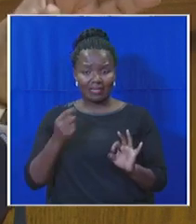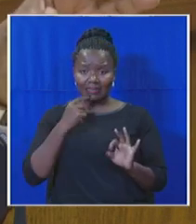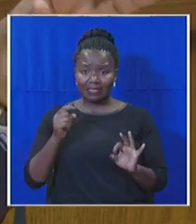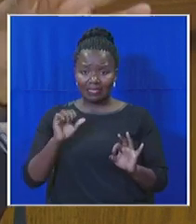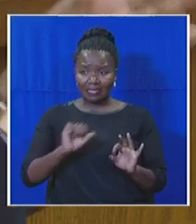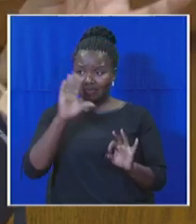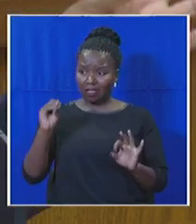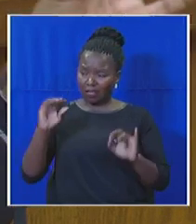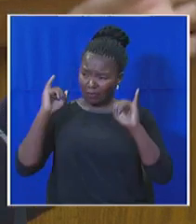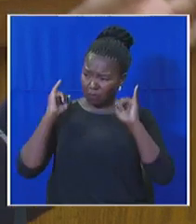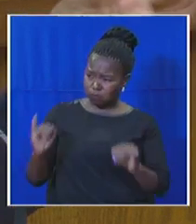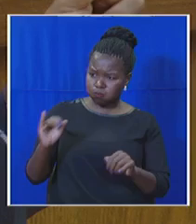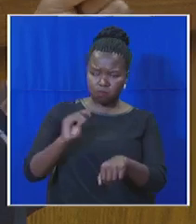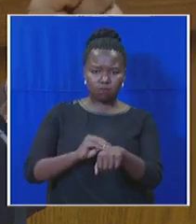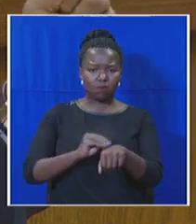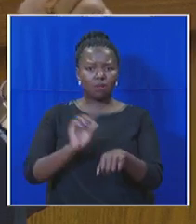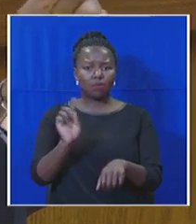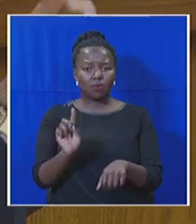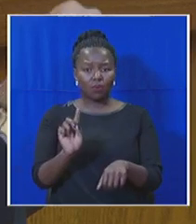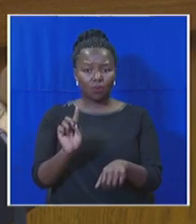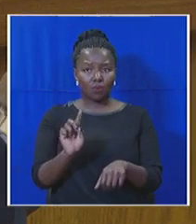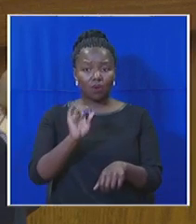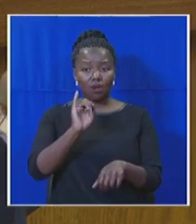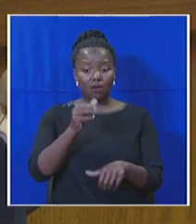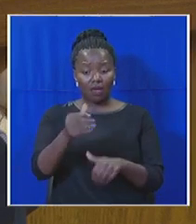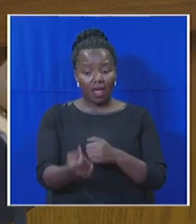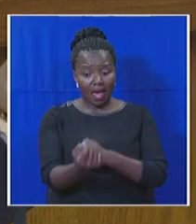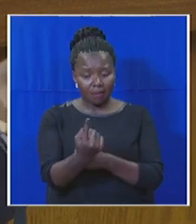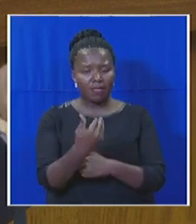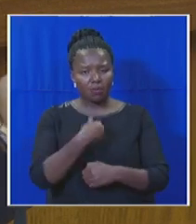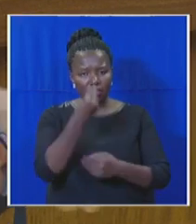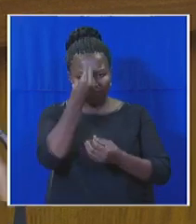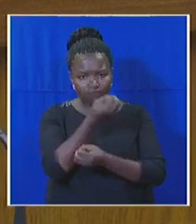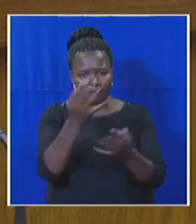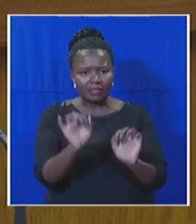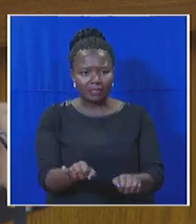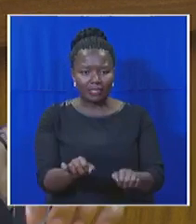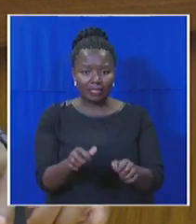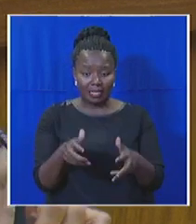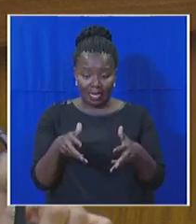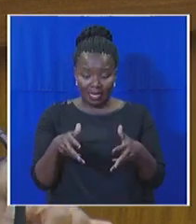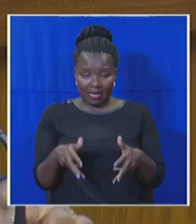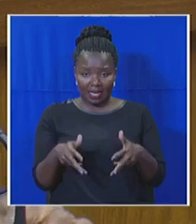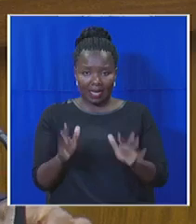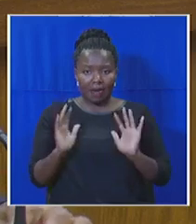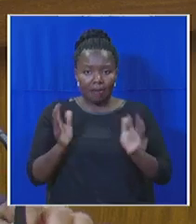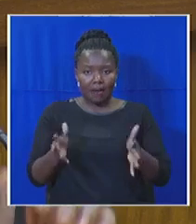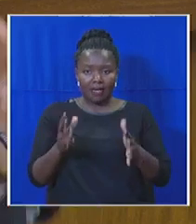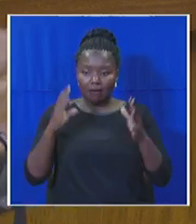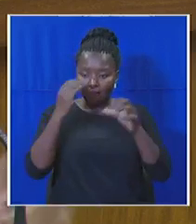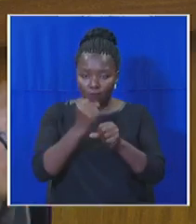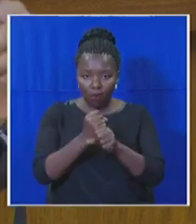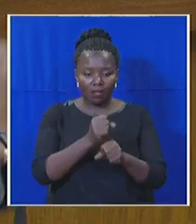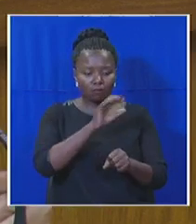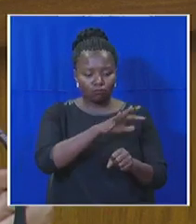disaster. When that moment comes, it will certainly do so. At the moment, it was dealing with the specific areas